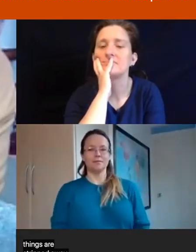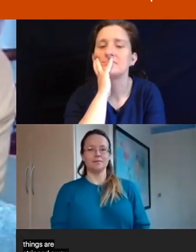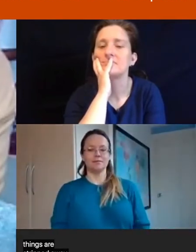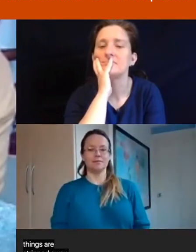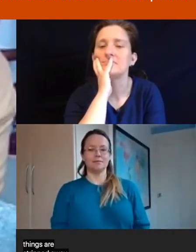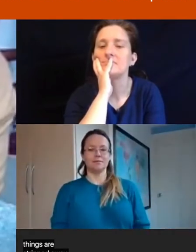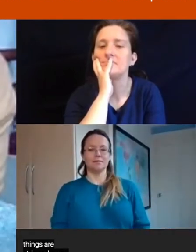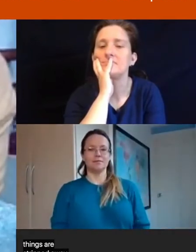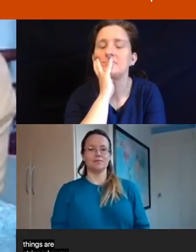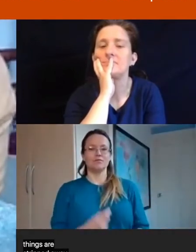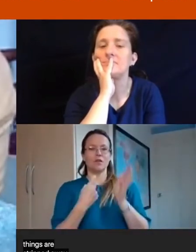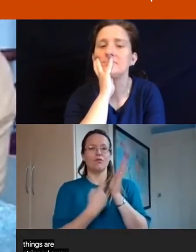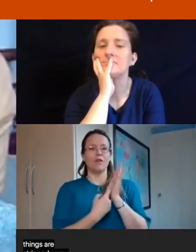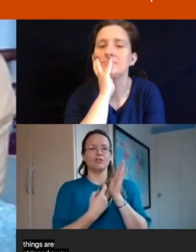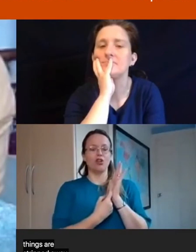Rachel says,